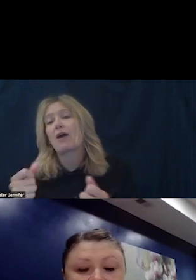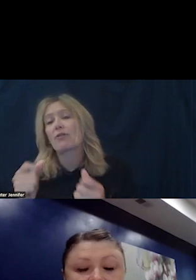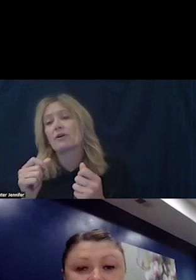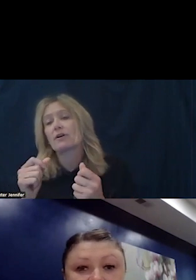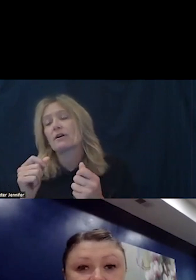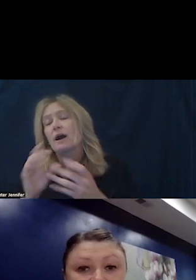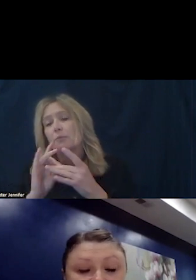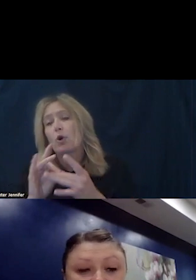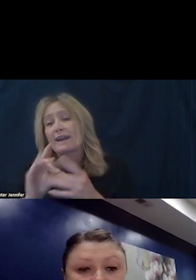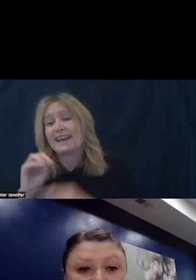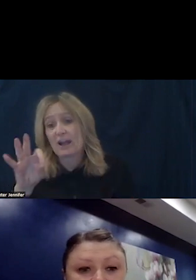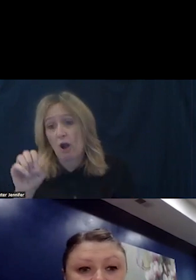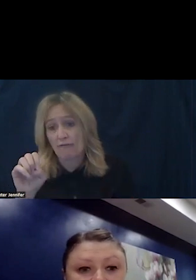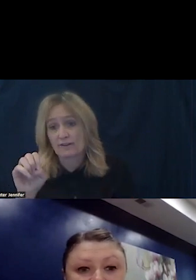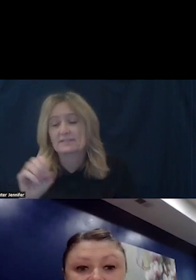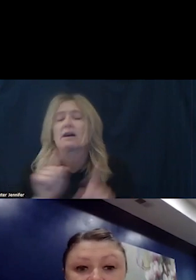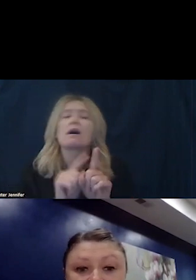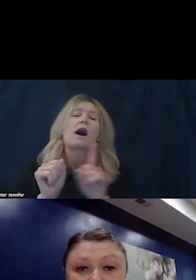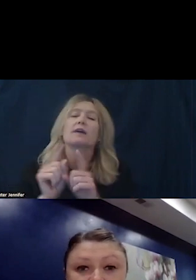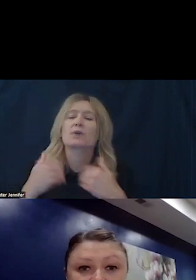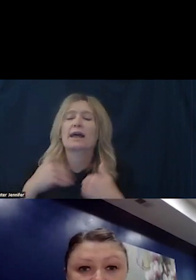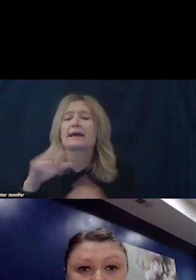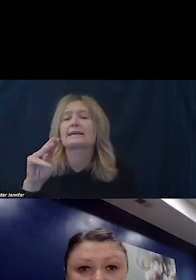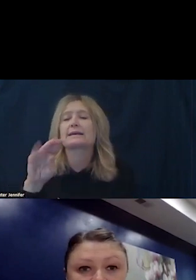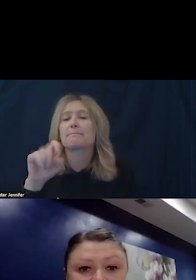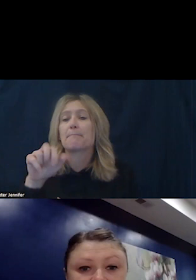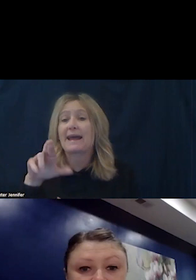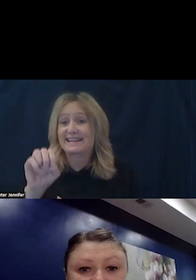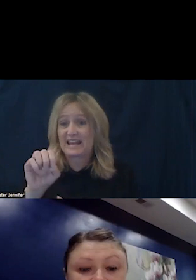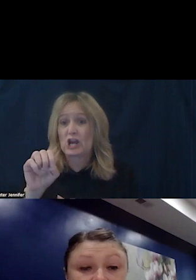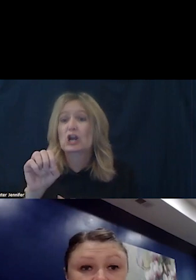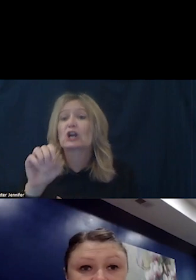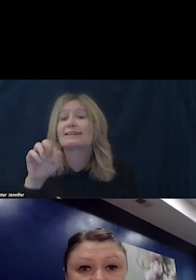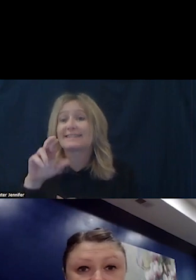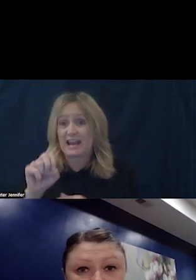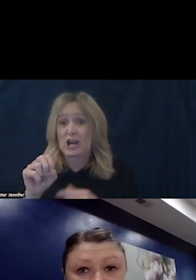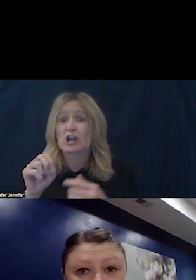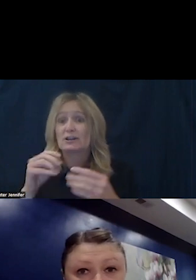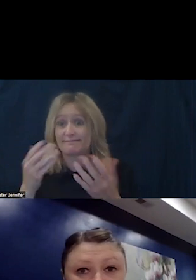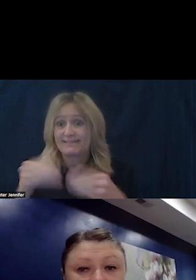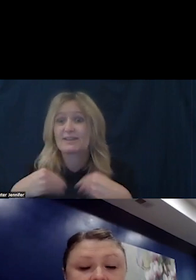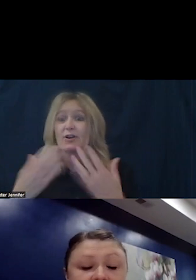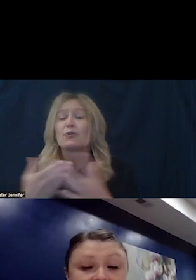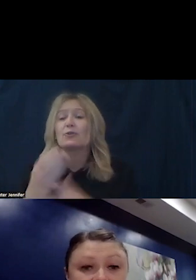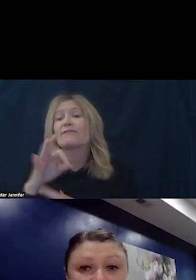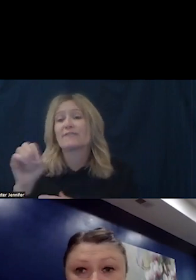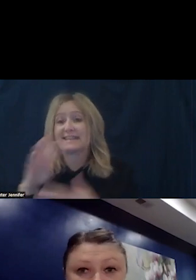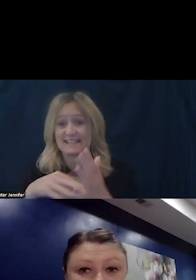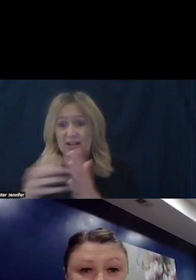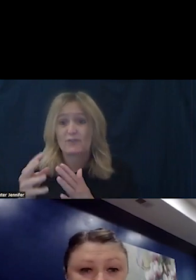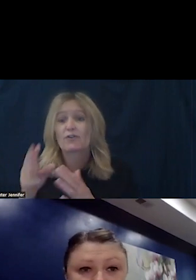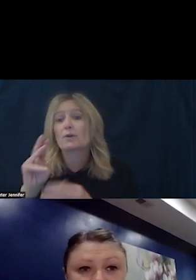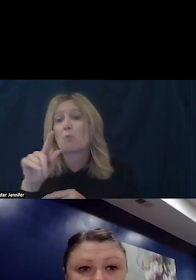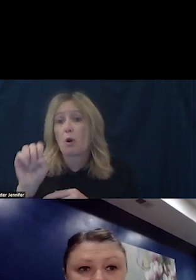Office. There was also Medicare coverage for mobile crisis services through the physician fee schedule. That's an